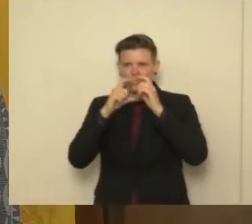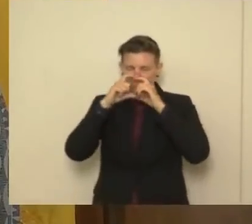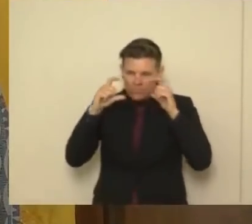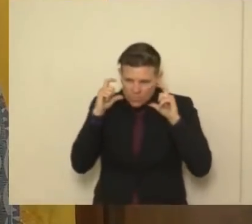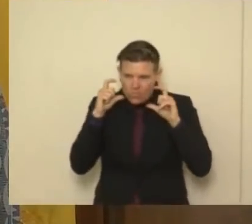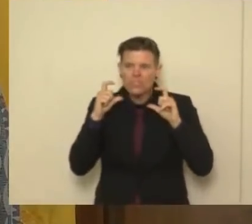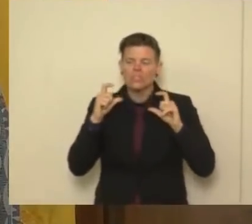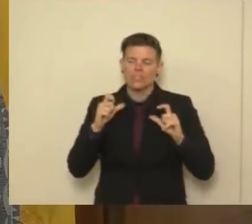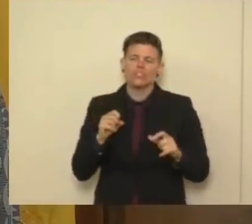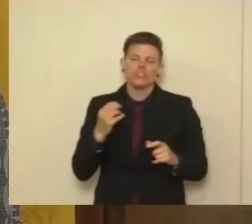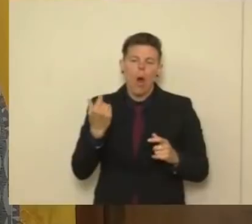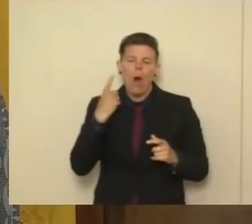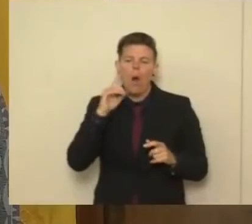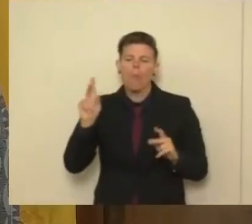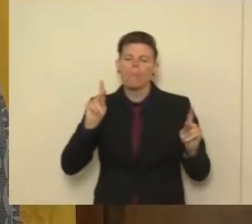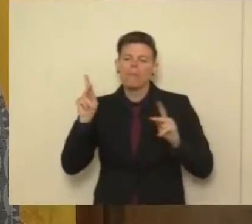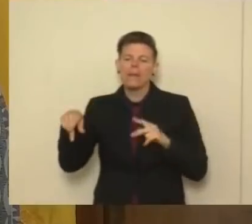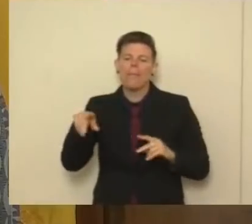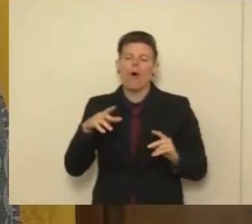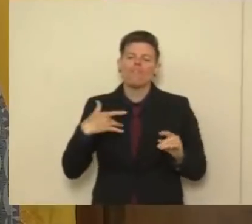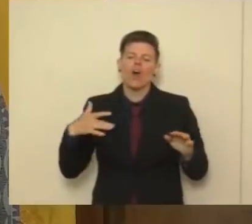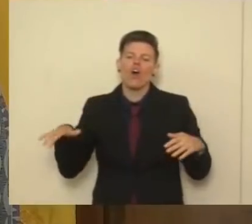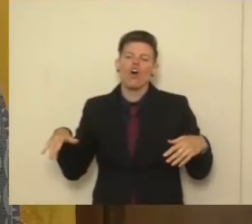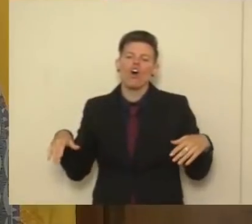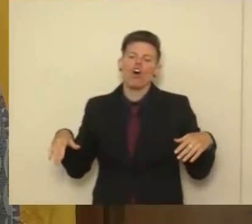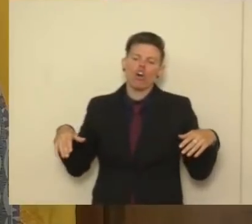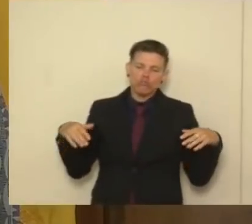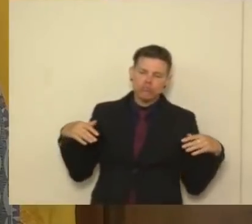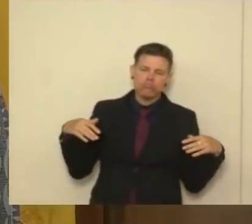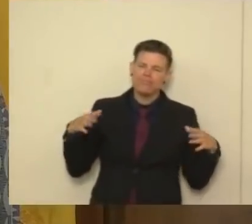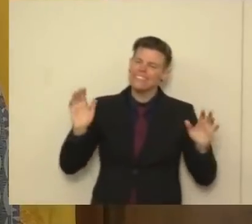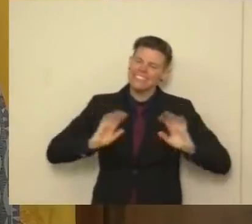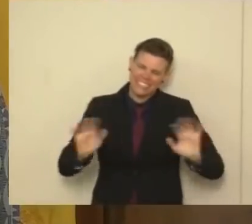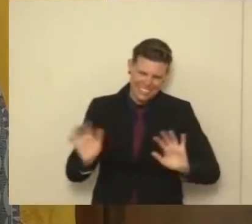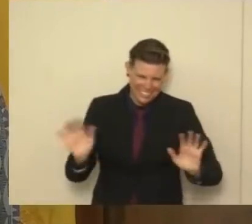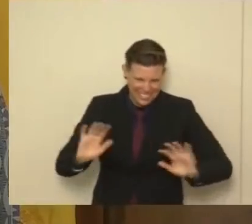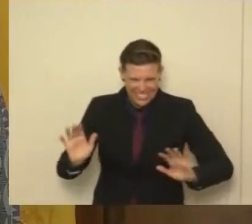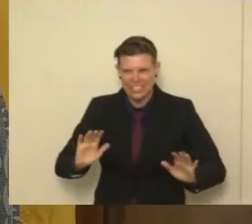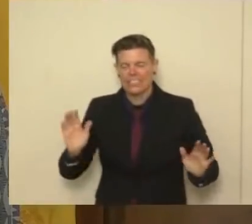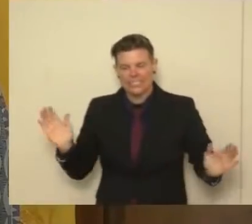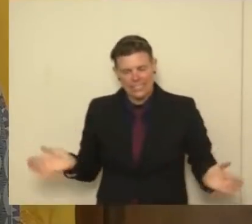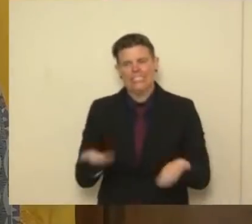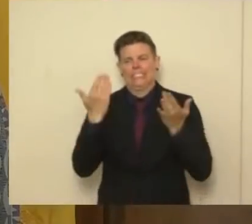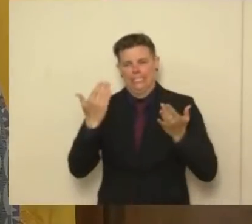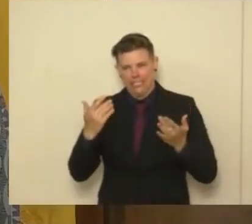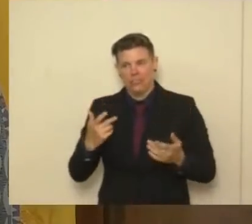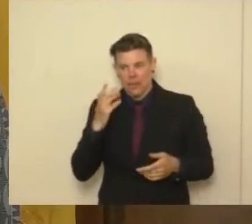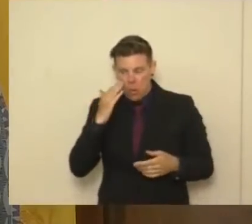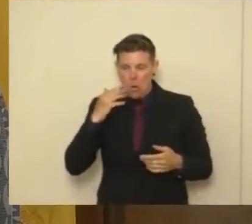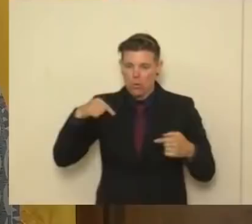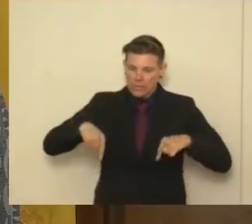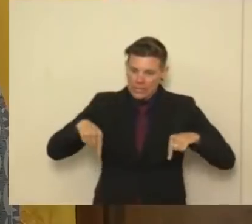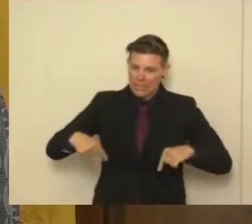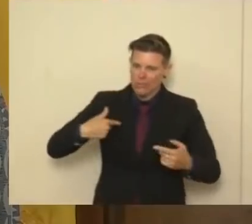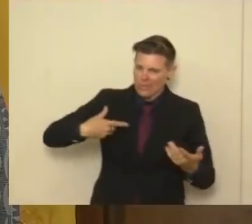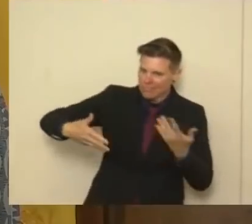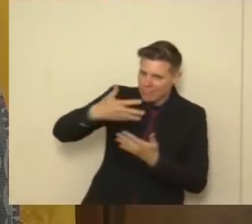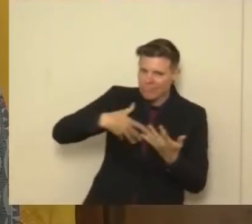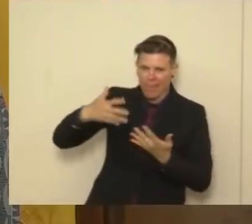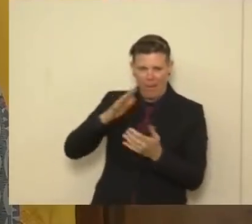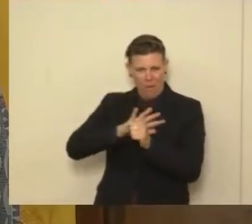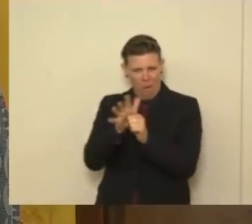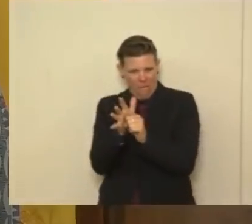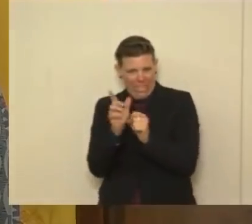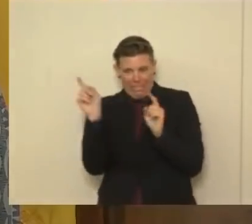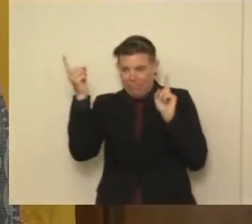about it, and they should not be. It is here. It lives among us. It is incredibly contagious, and it